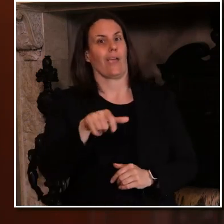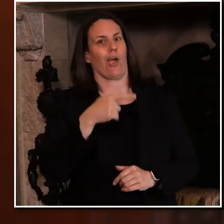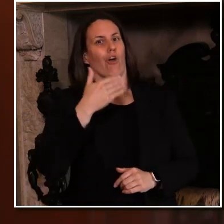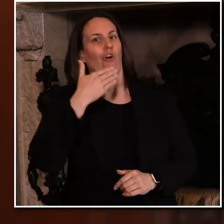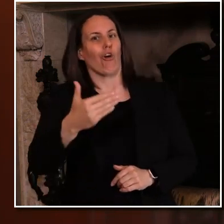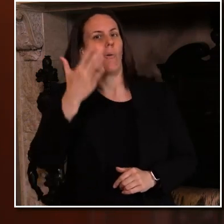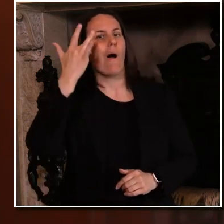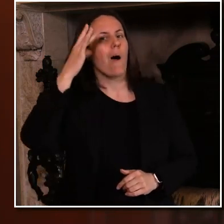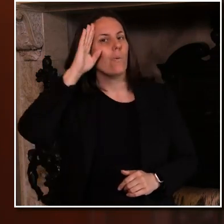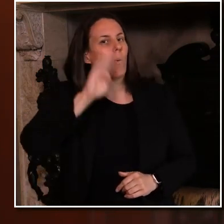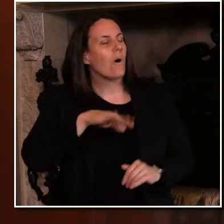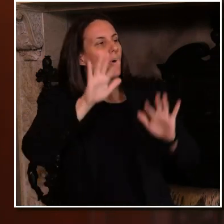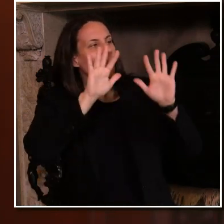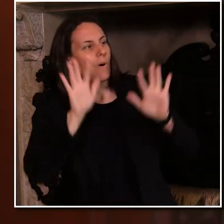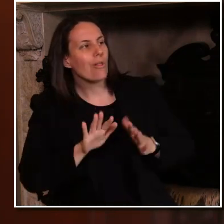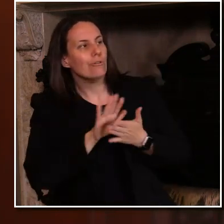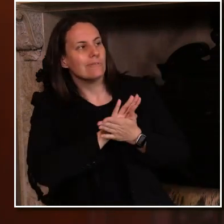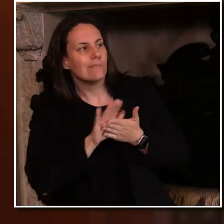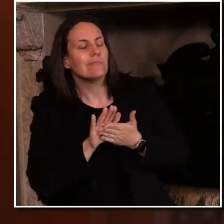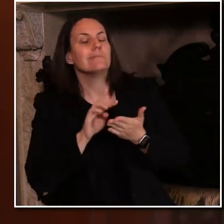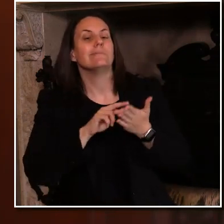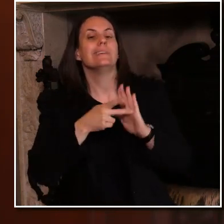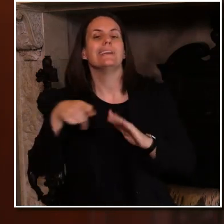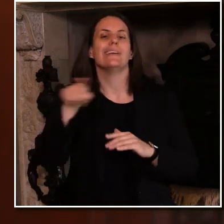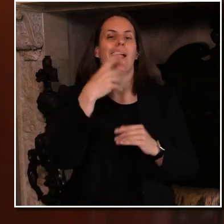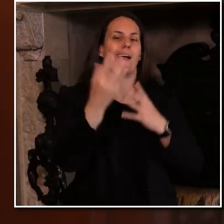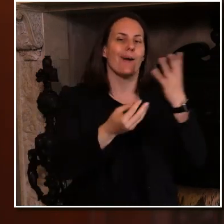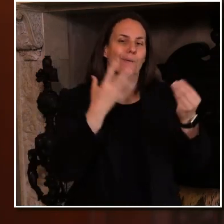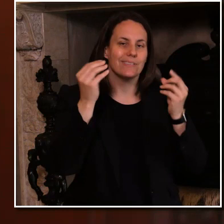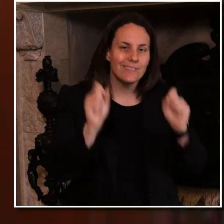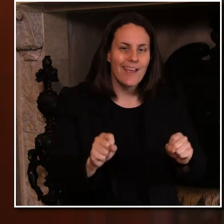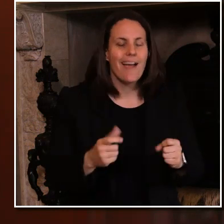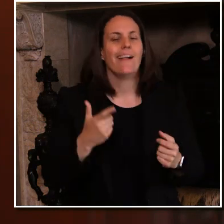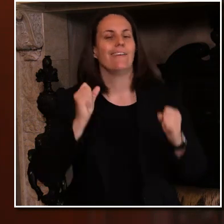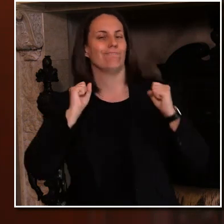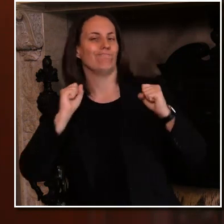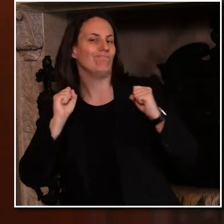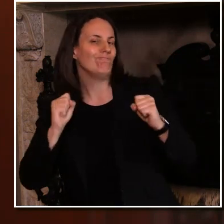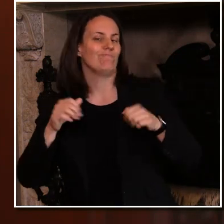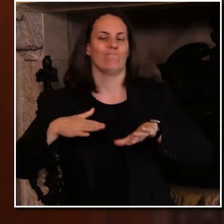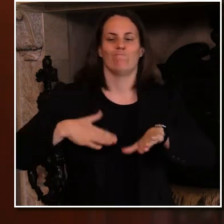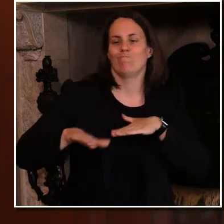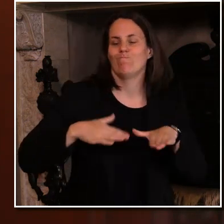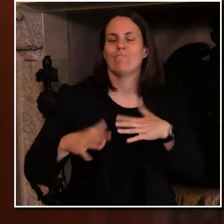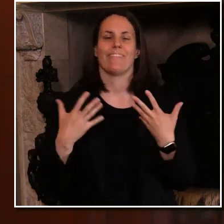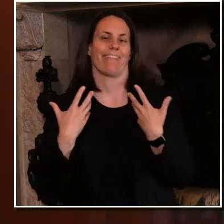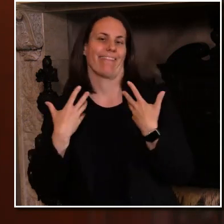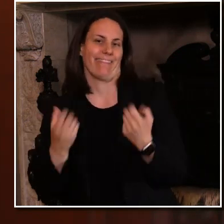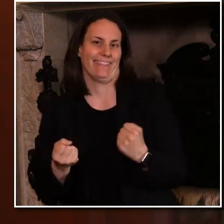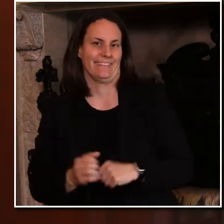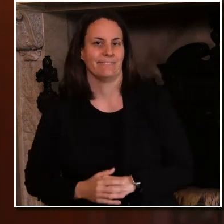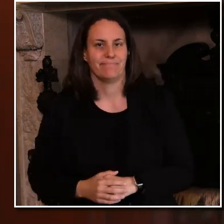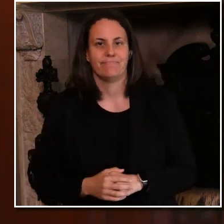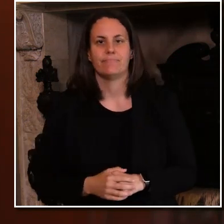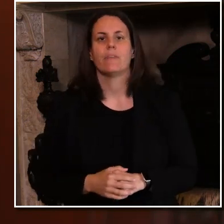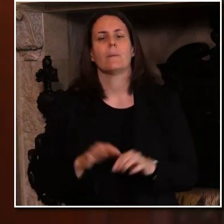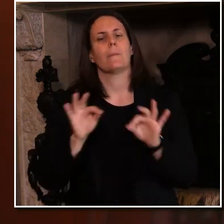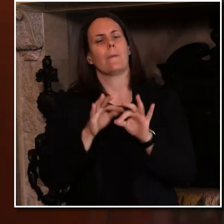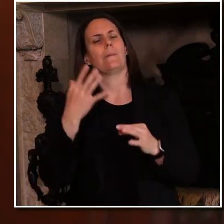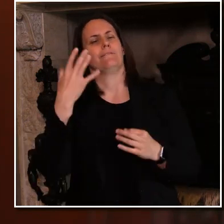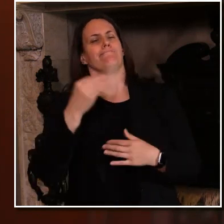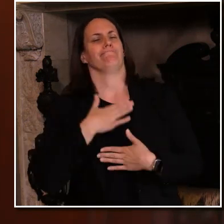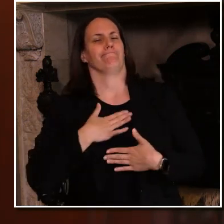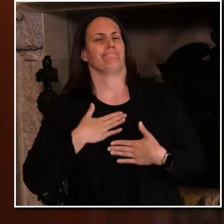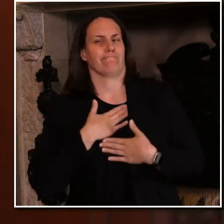mental health, and I know how important it is to Wisconsinites to get outside and enjoy Wisconsin's natural resources and